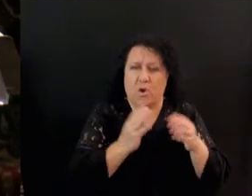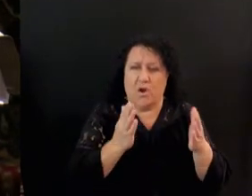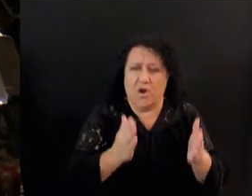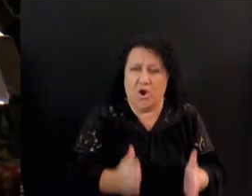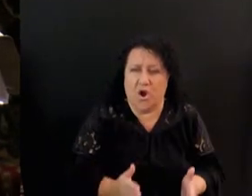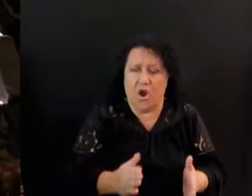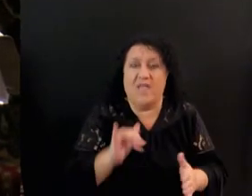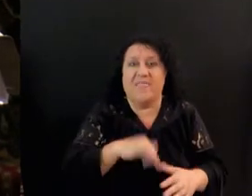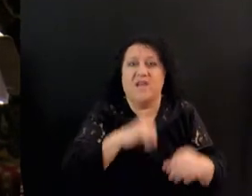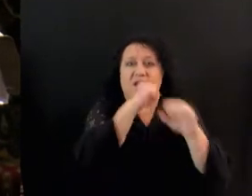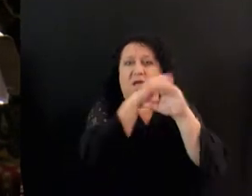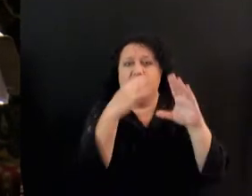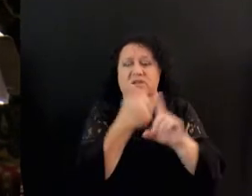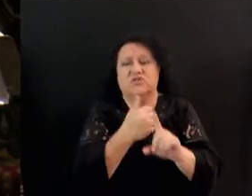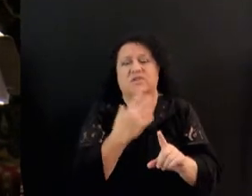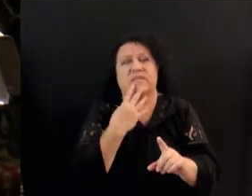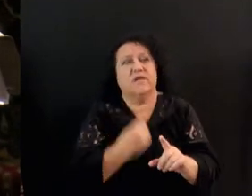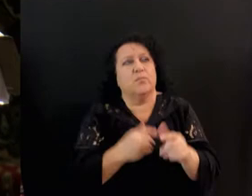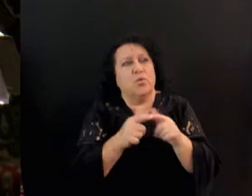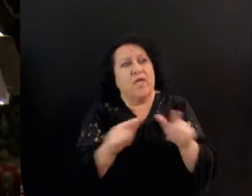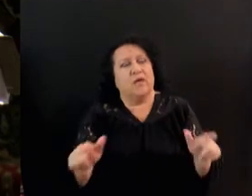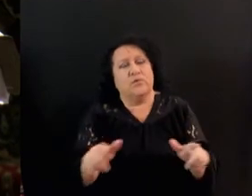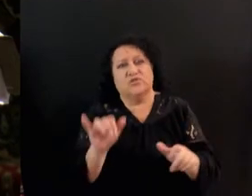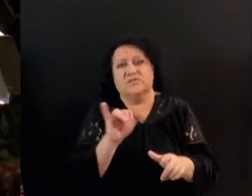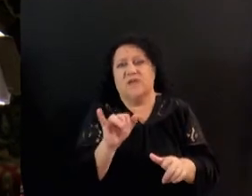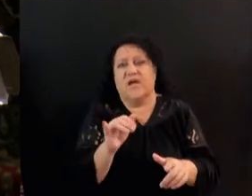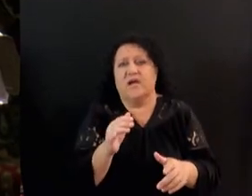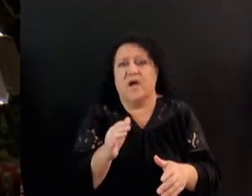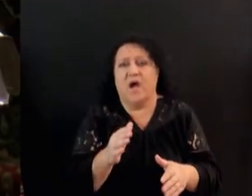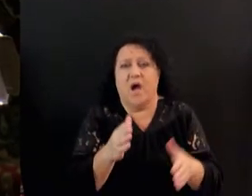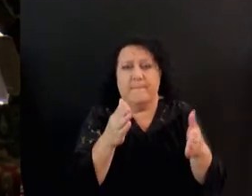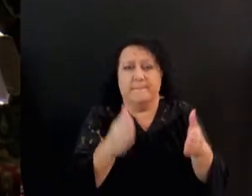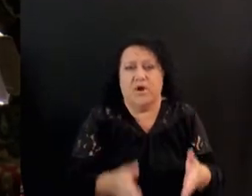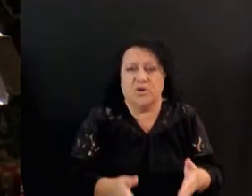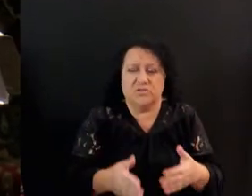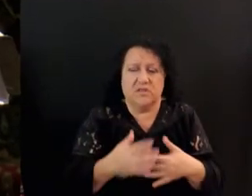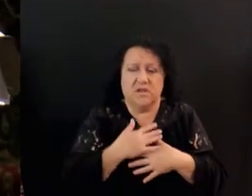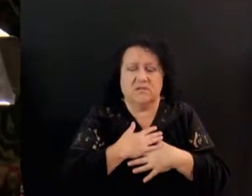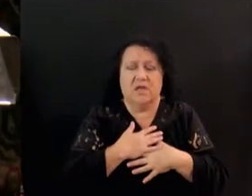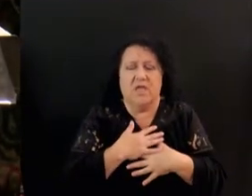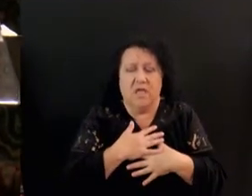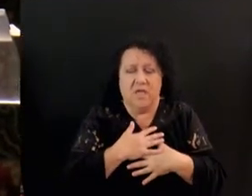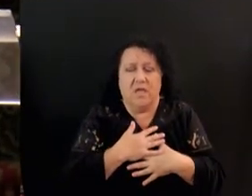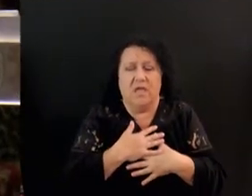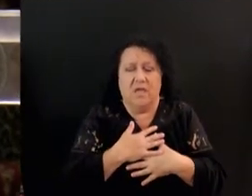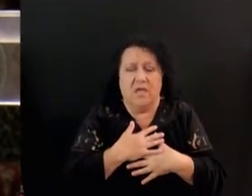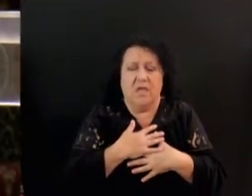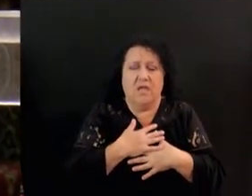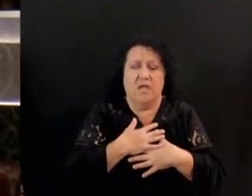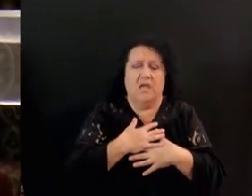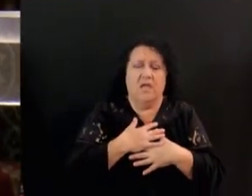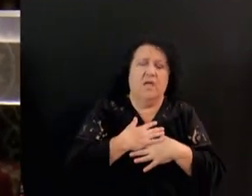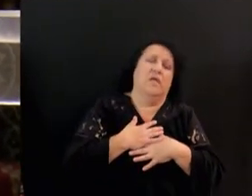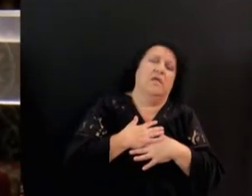Hebrew is someone who's almost stopped breathing and then is brought back to